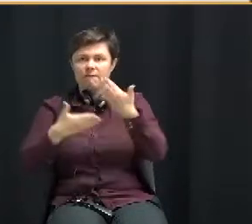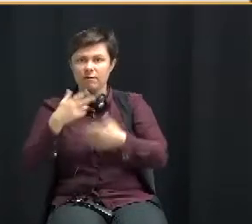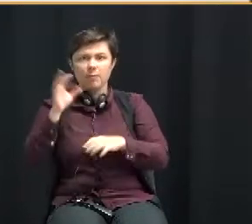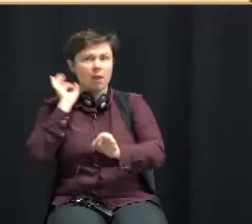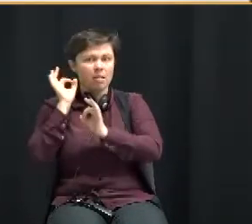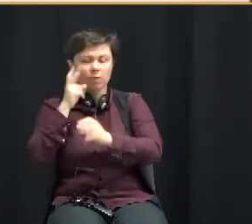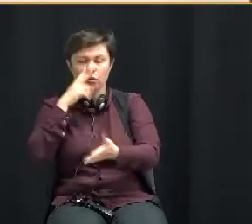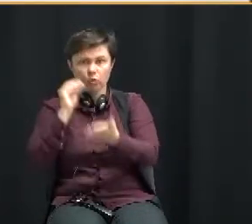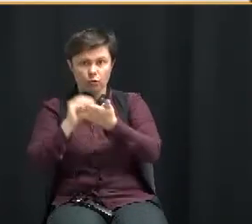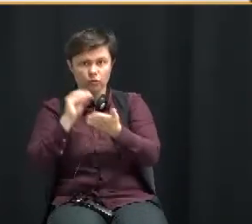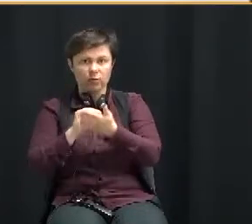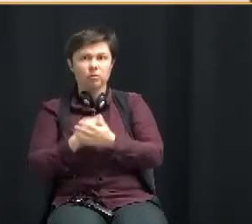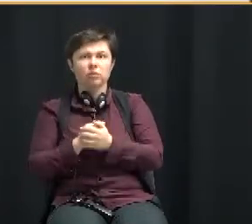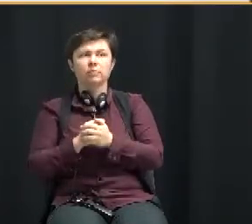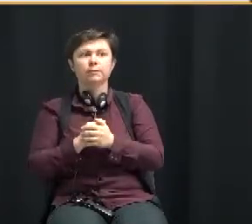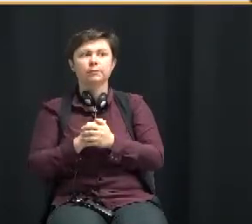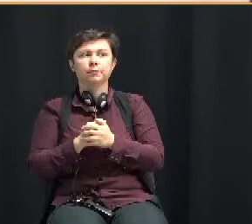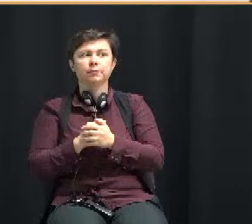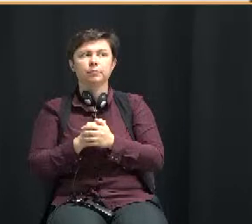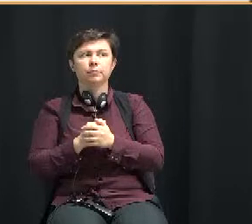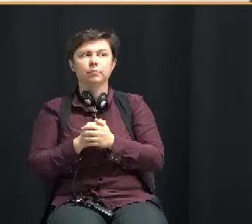engaged, space to